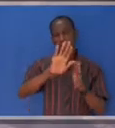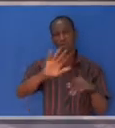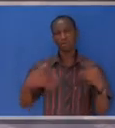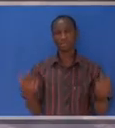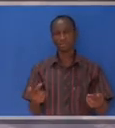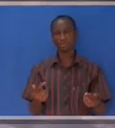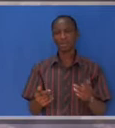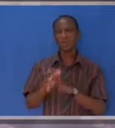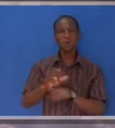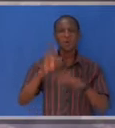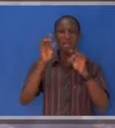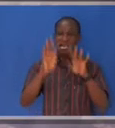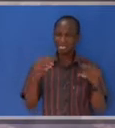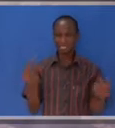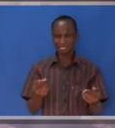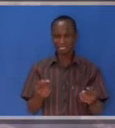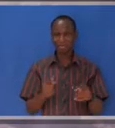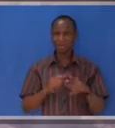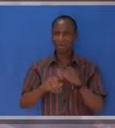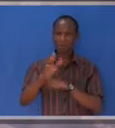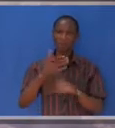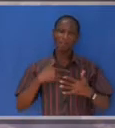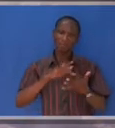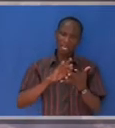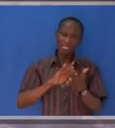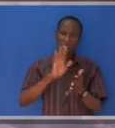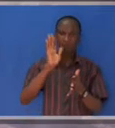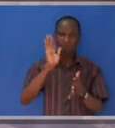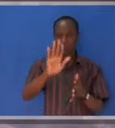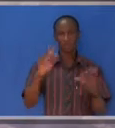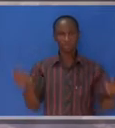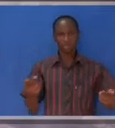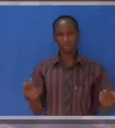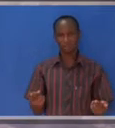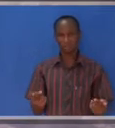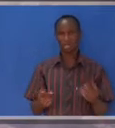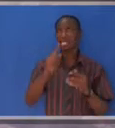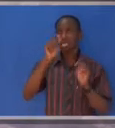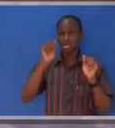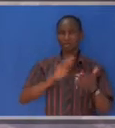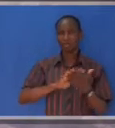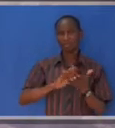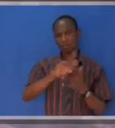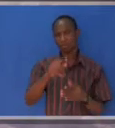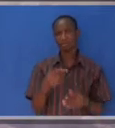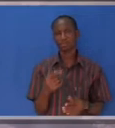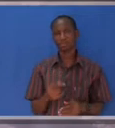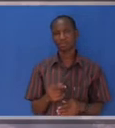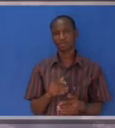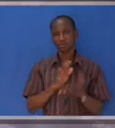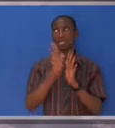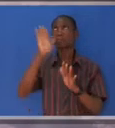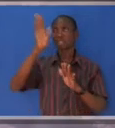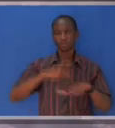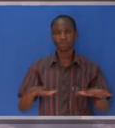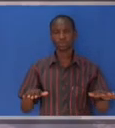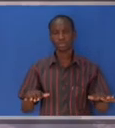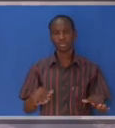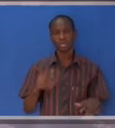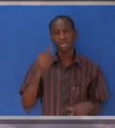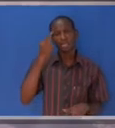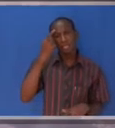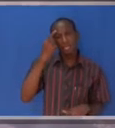boni ono anso so na o ye boni ho aduro obetumi de wo boni a chew o wa be ye ne ba dwen sa ansem yi ho na